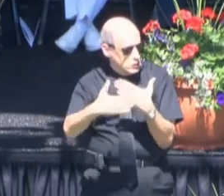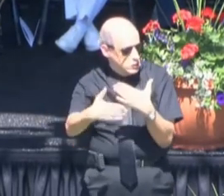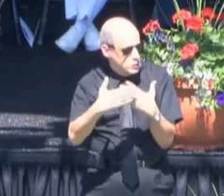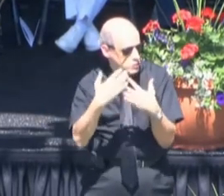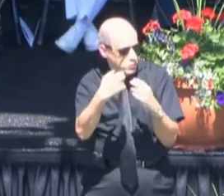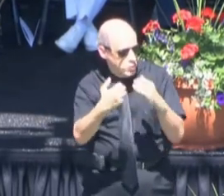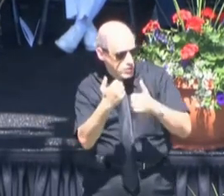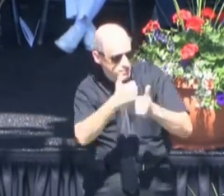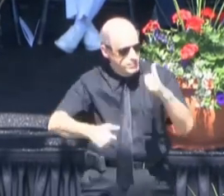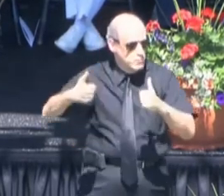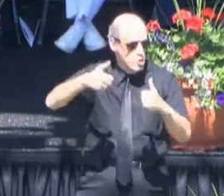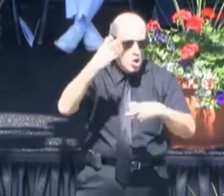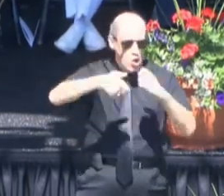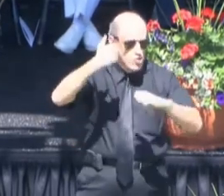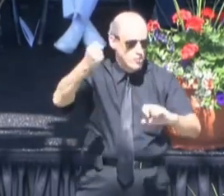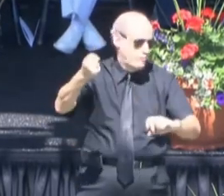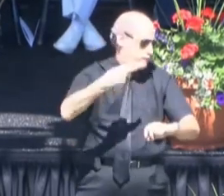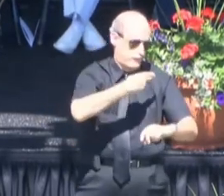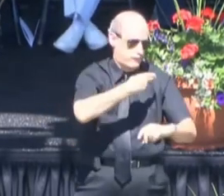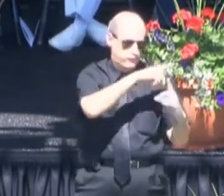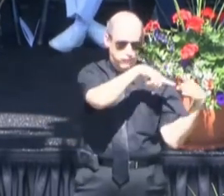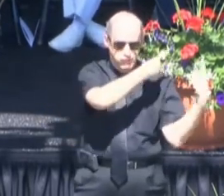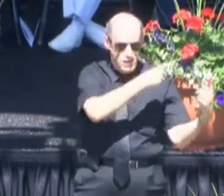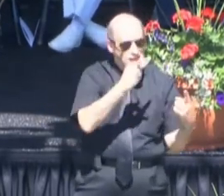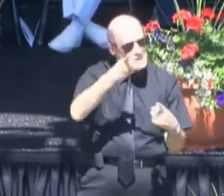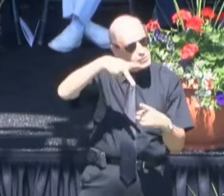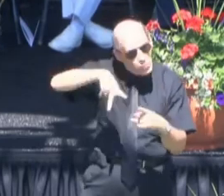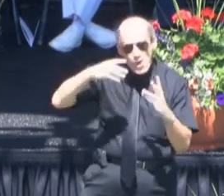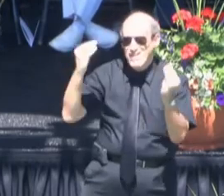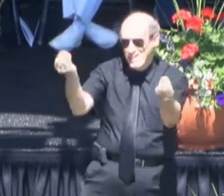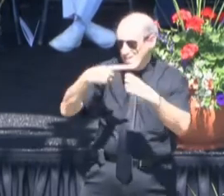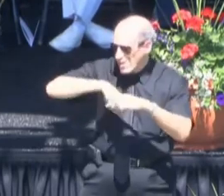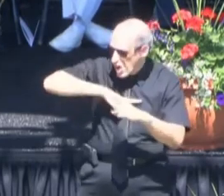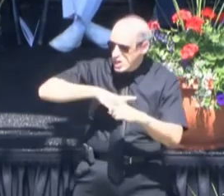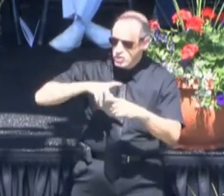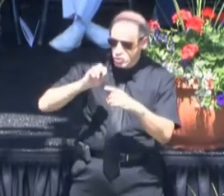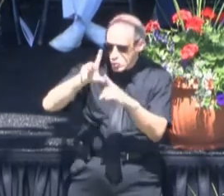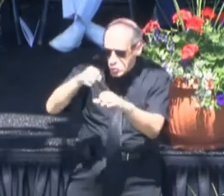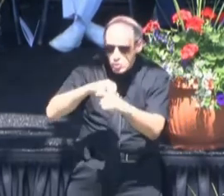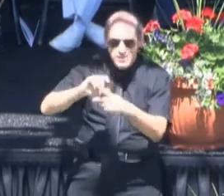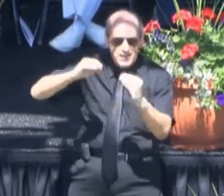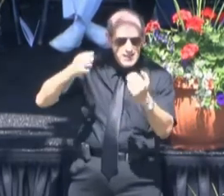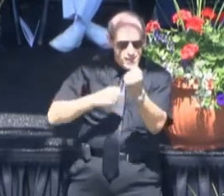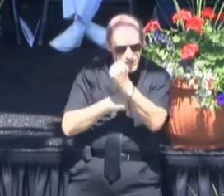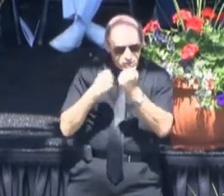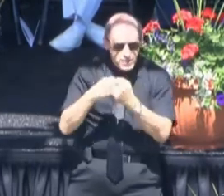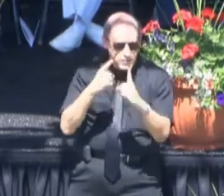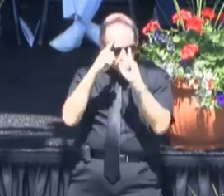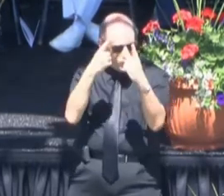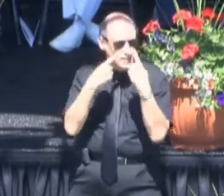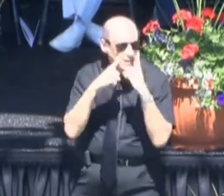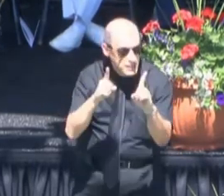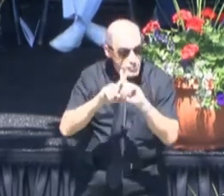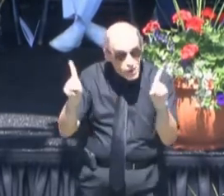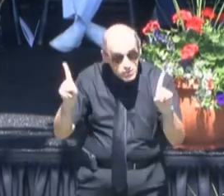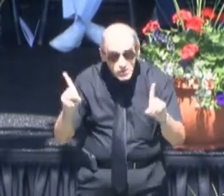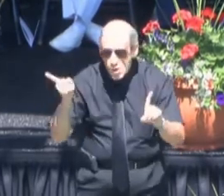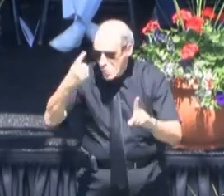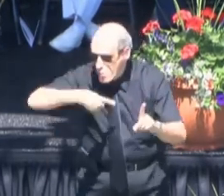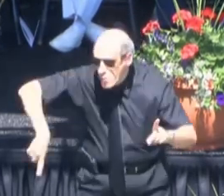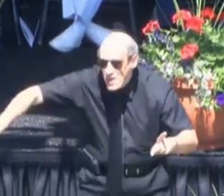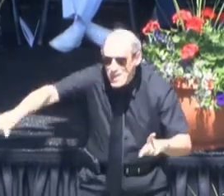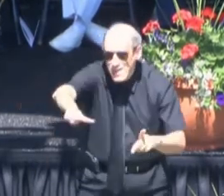harder than those you faced here. Kings Point has given us the tools and the foundations to succeed, but the class of